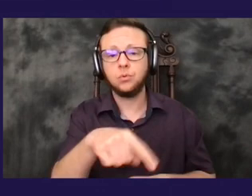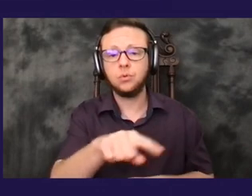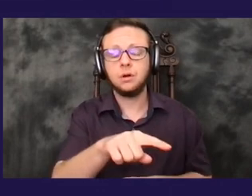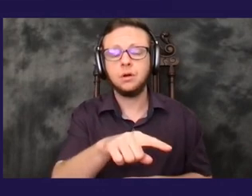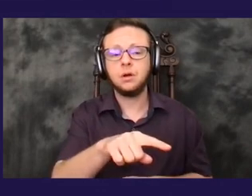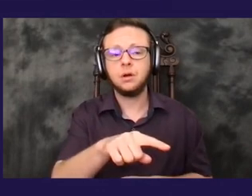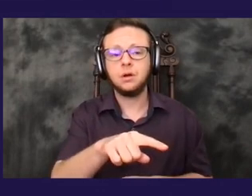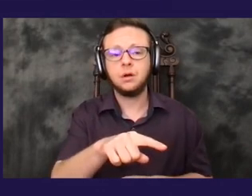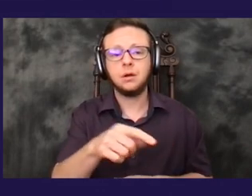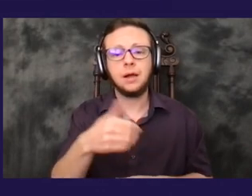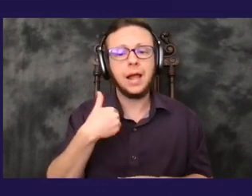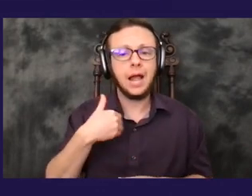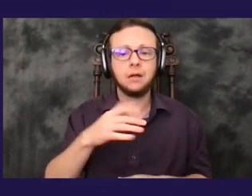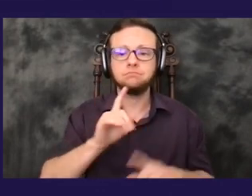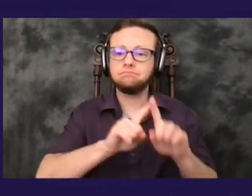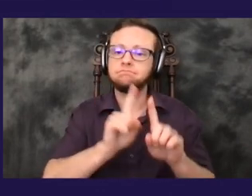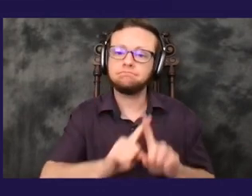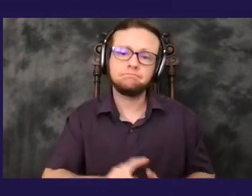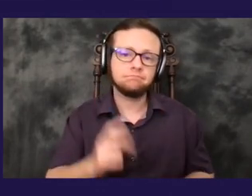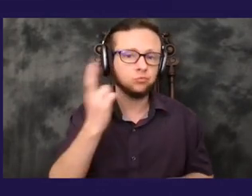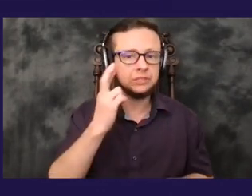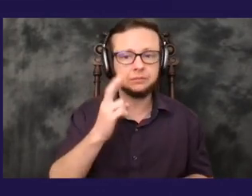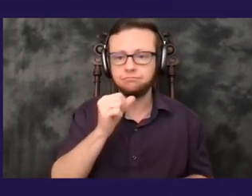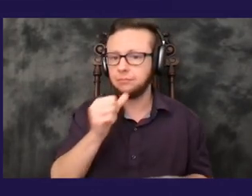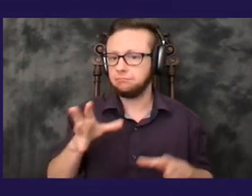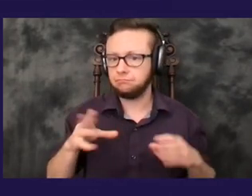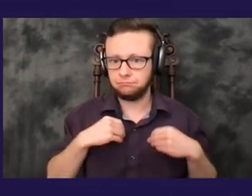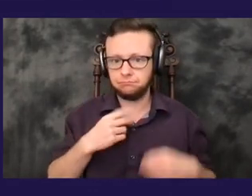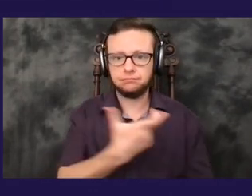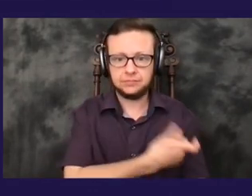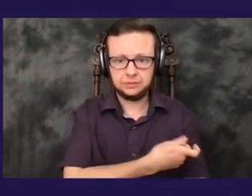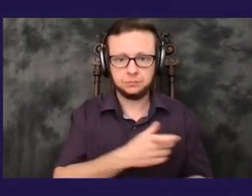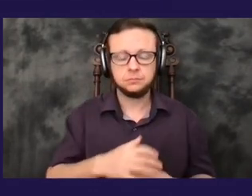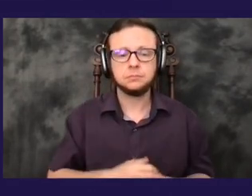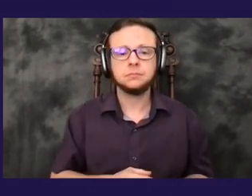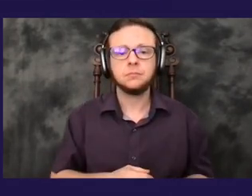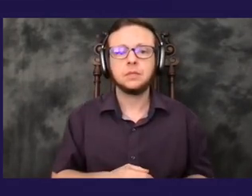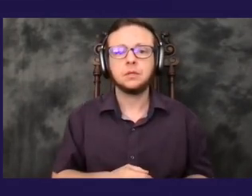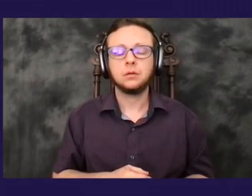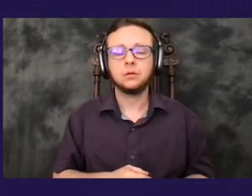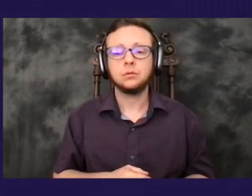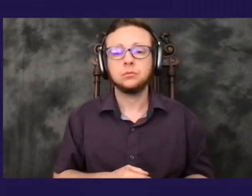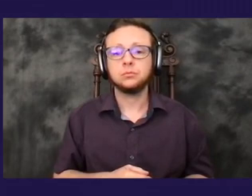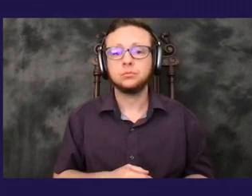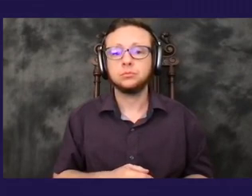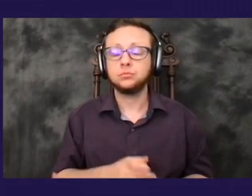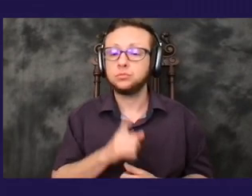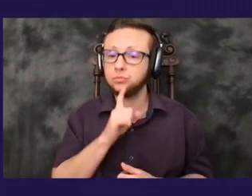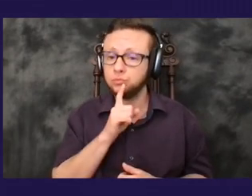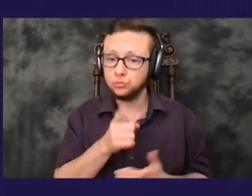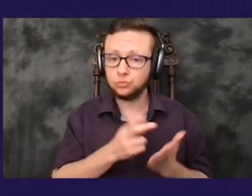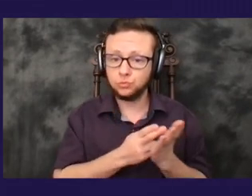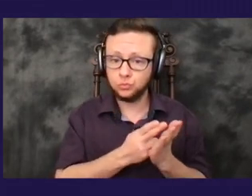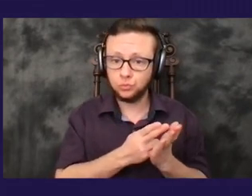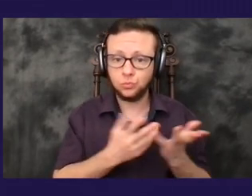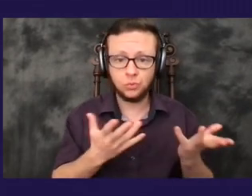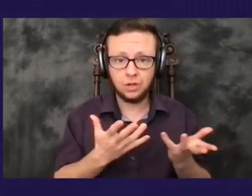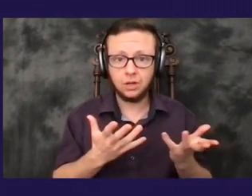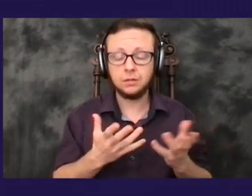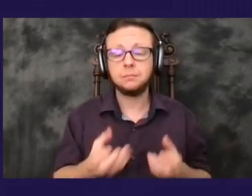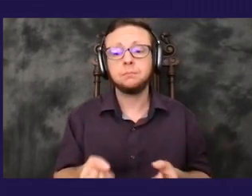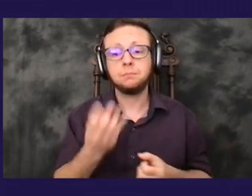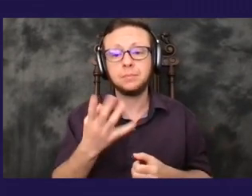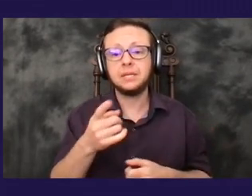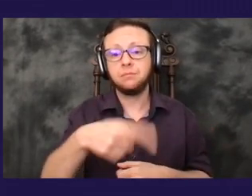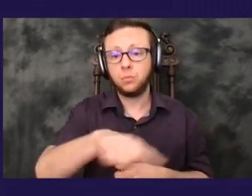had their own reasons for not taking the vaccination, the truth is that a considerable number of those people may